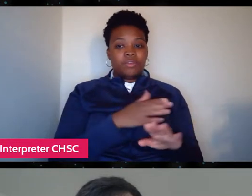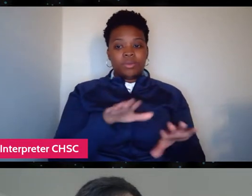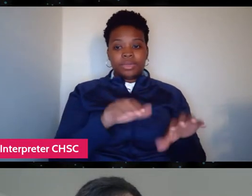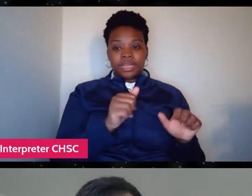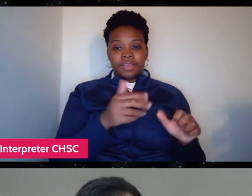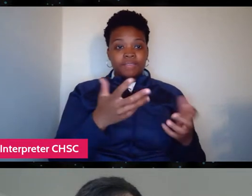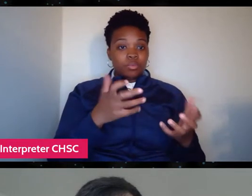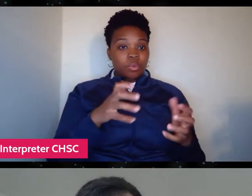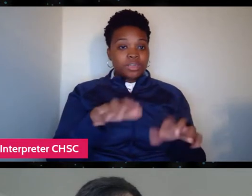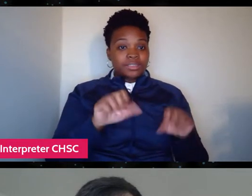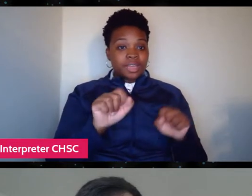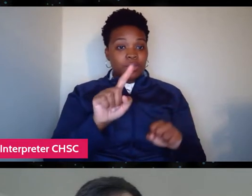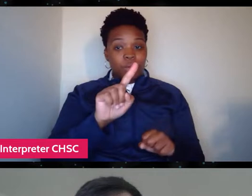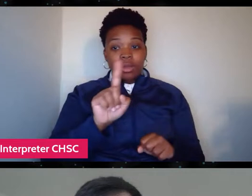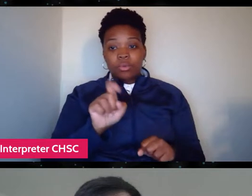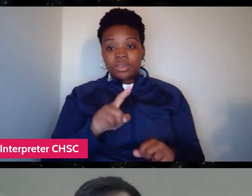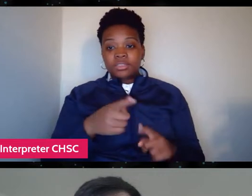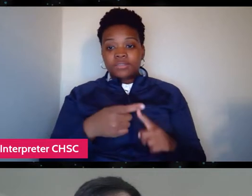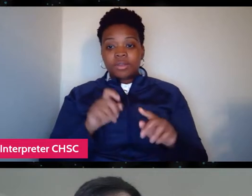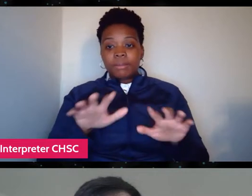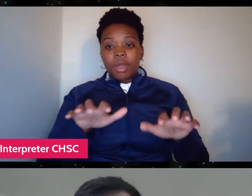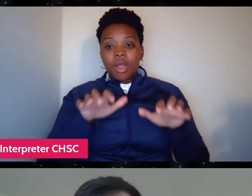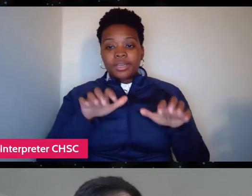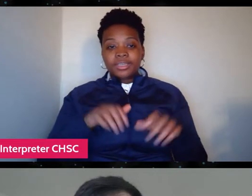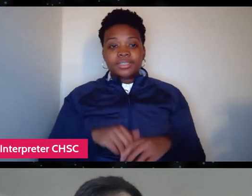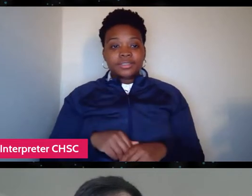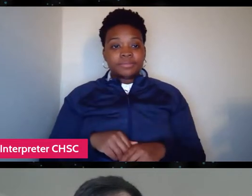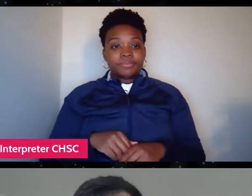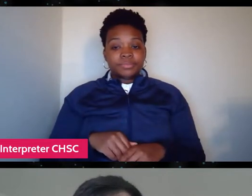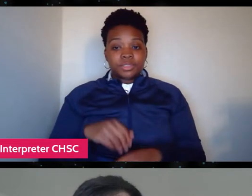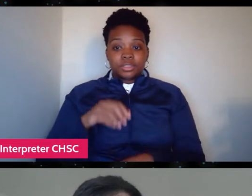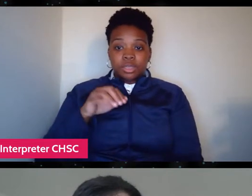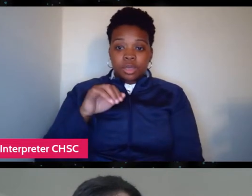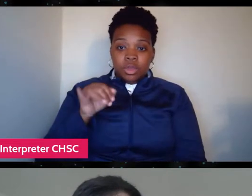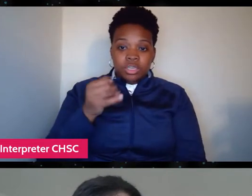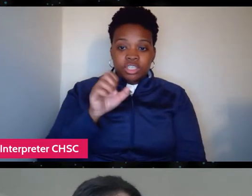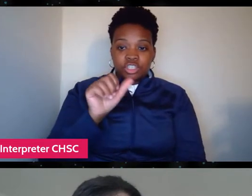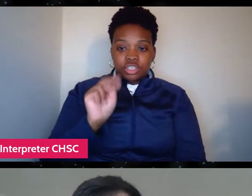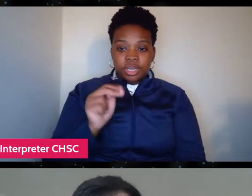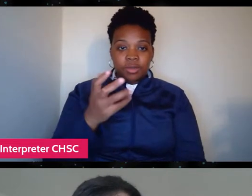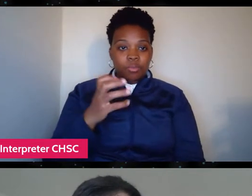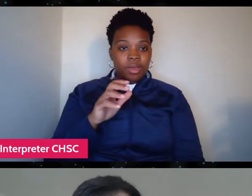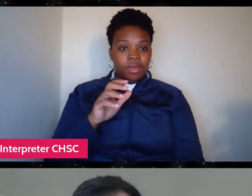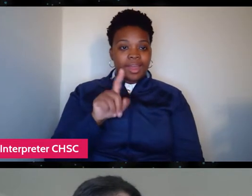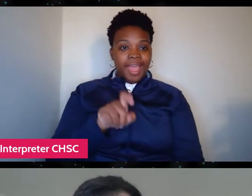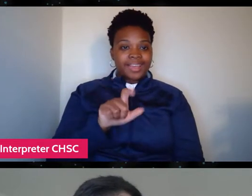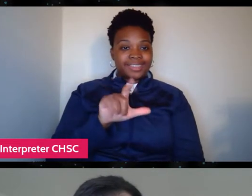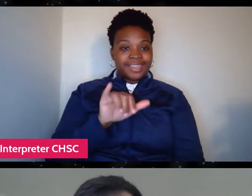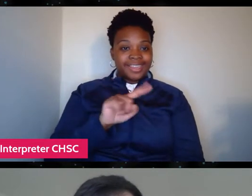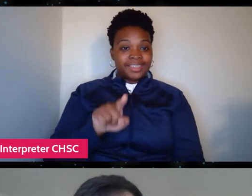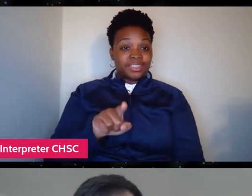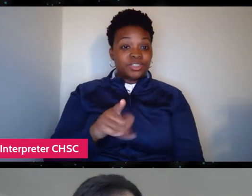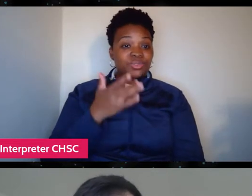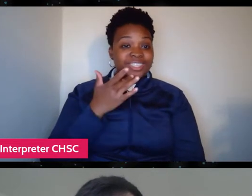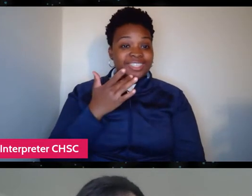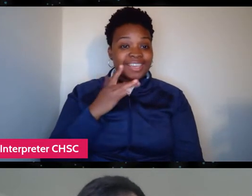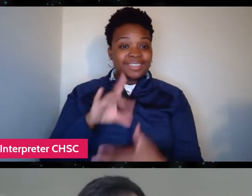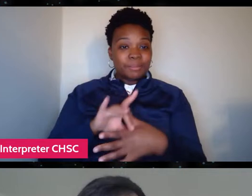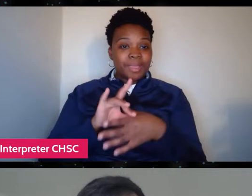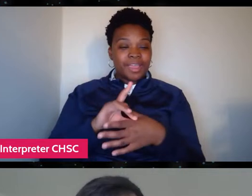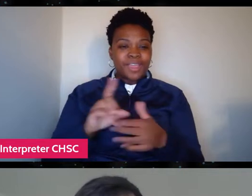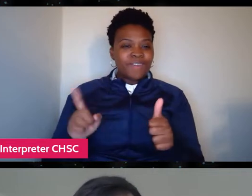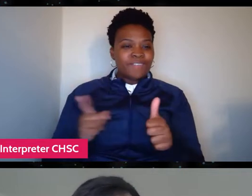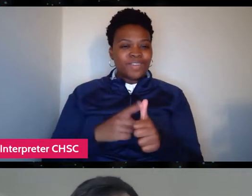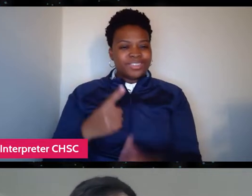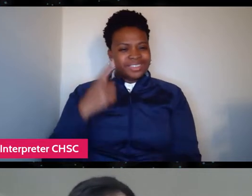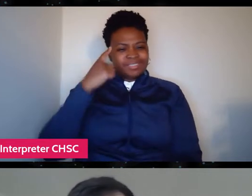to take a question from the audience. So Jean would like to ask you, Liz, if you tasted the meat and what was your first